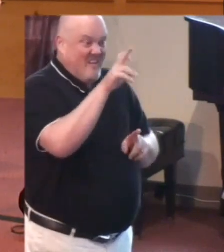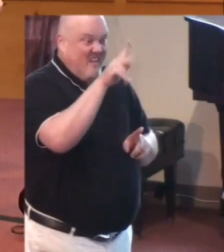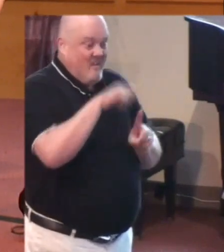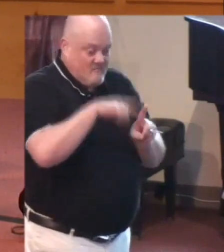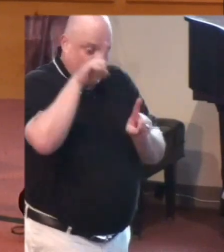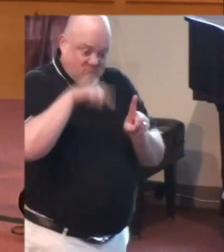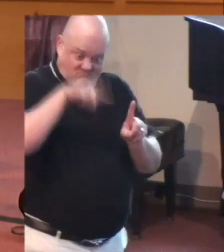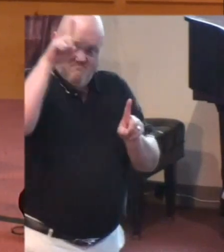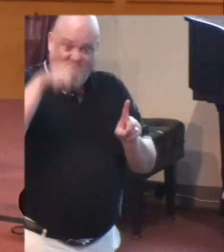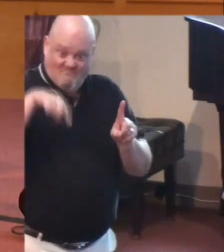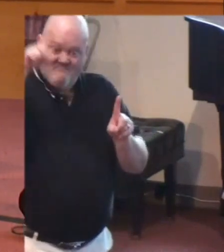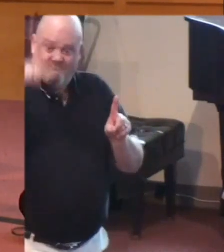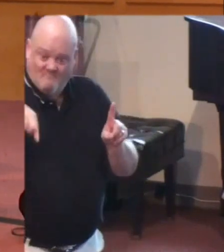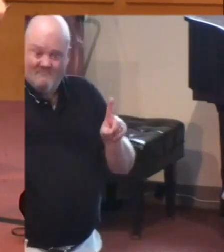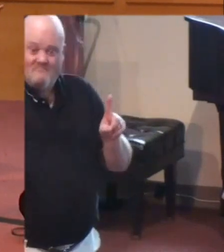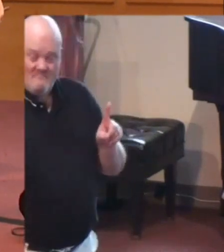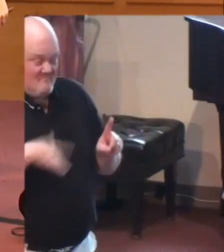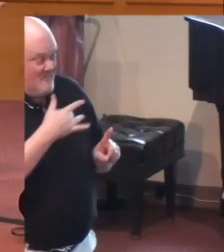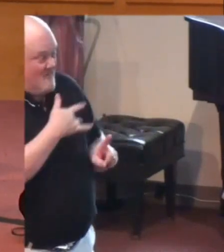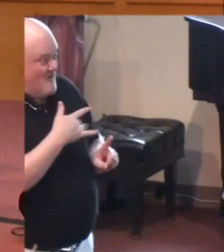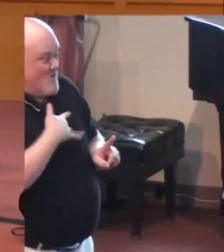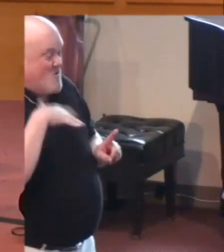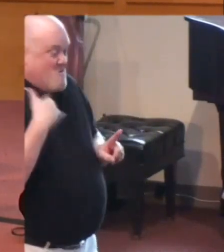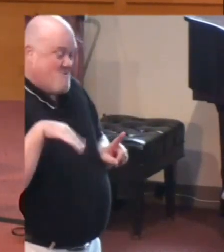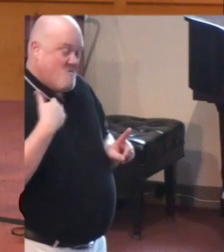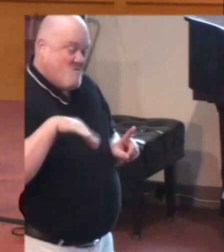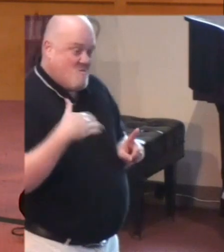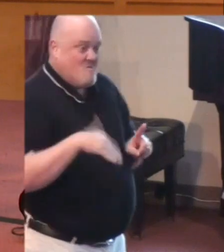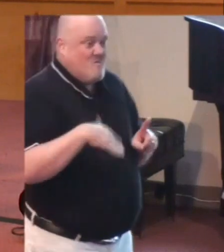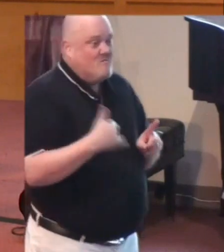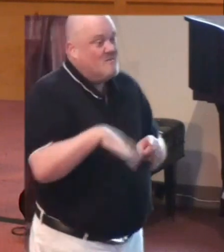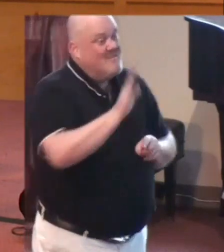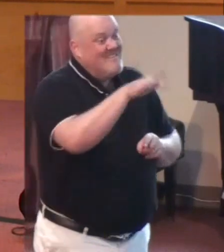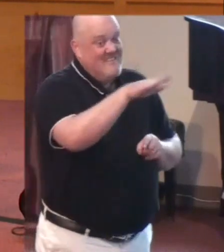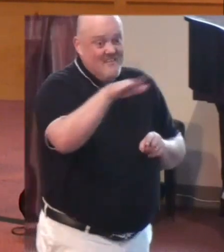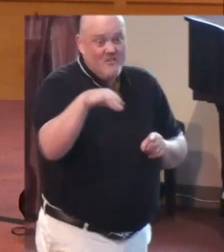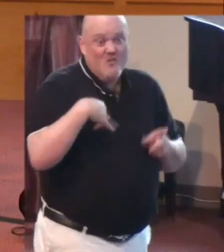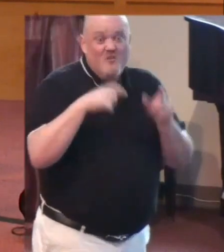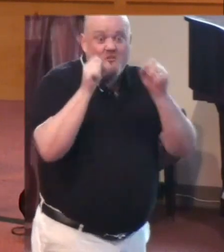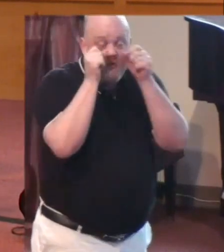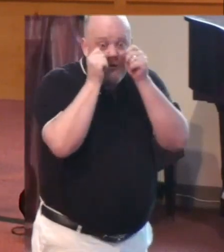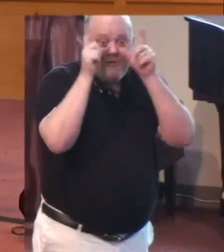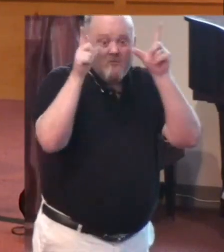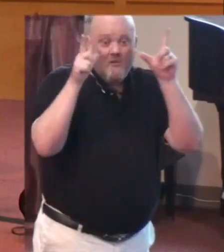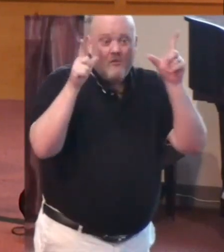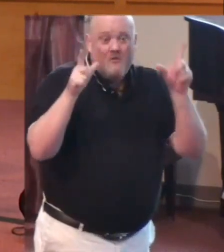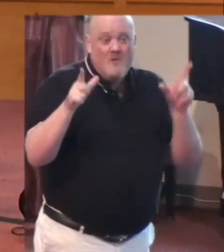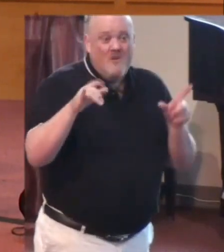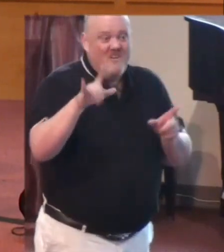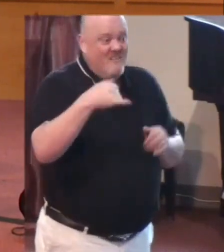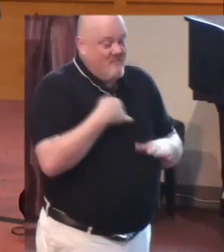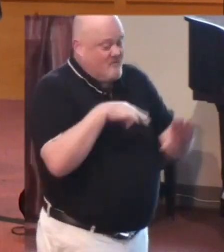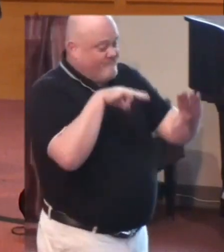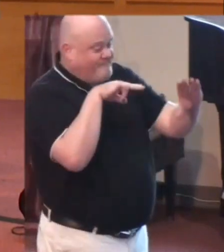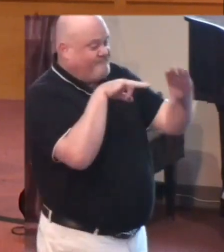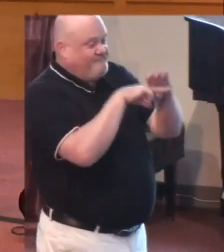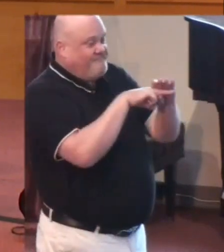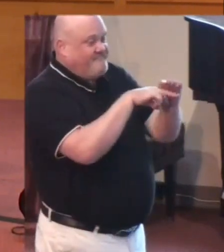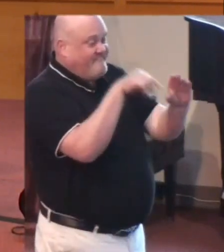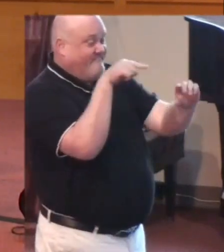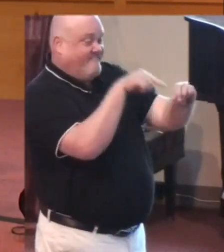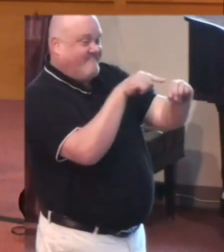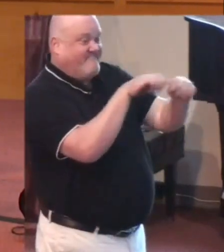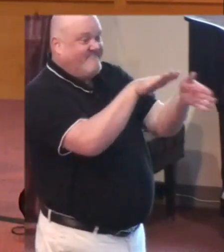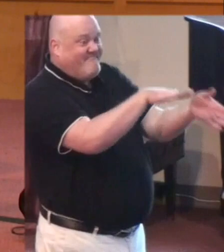EKG. One day you're gonna wake up in a body bag.